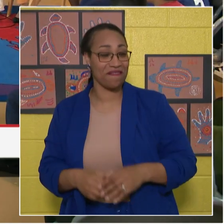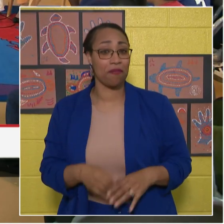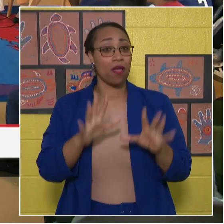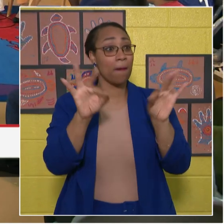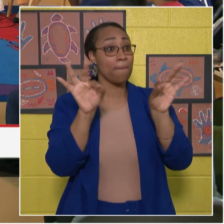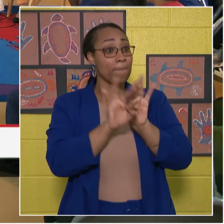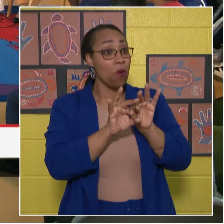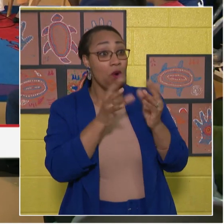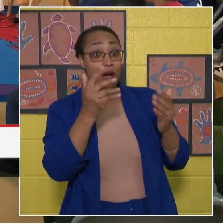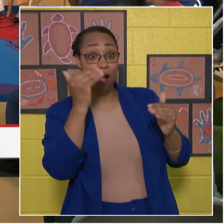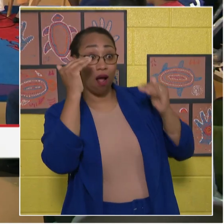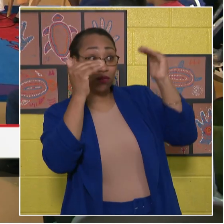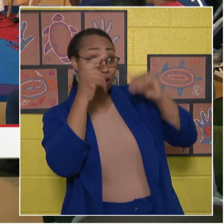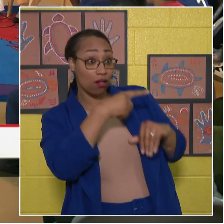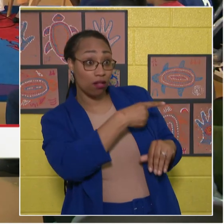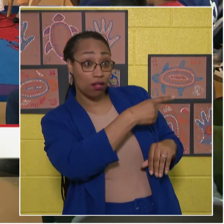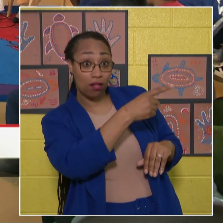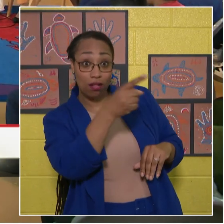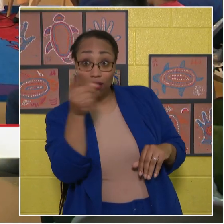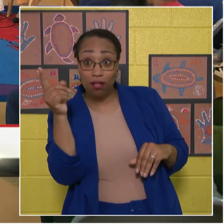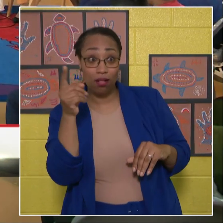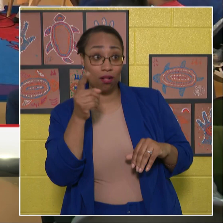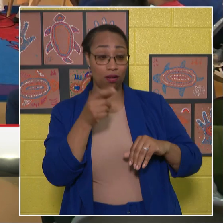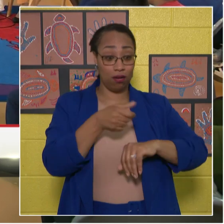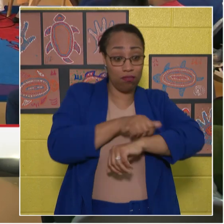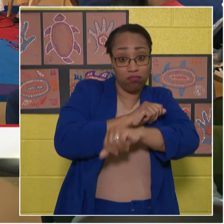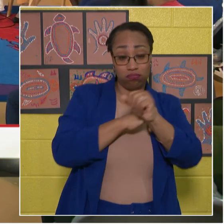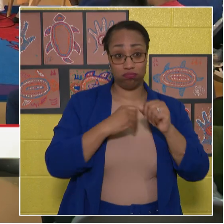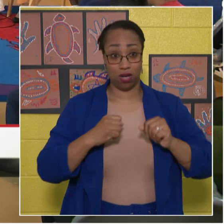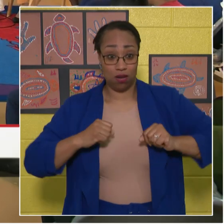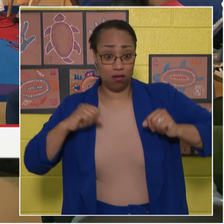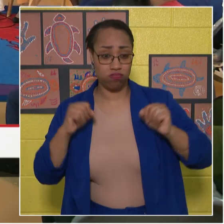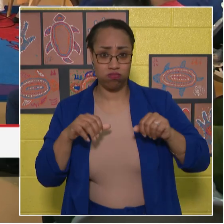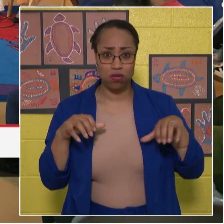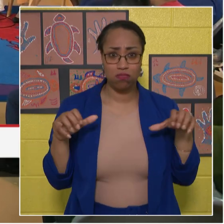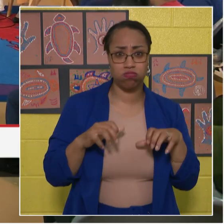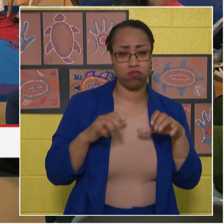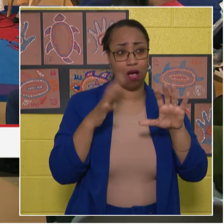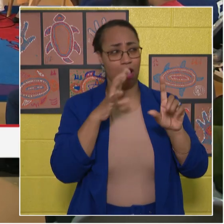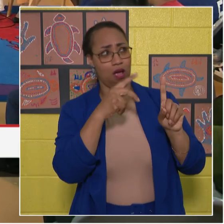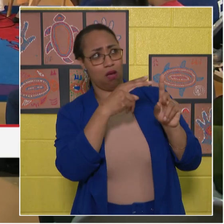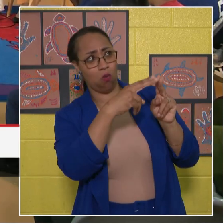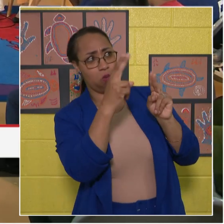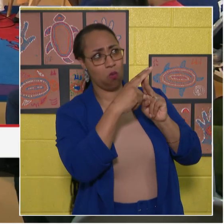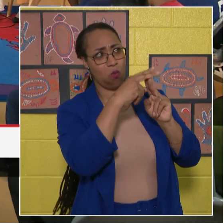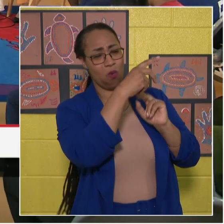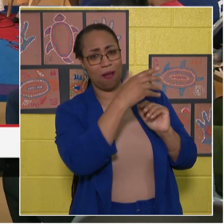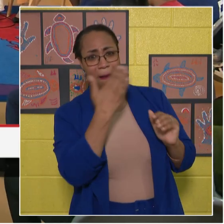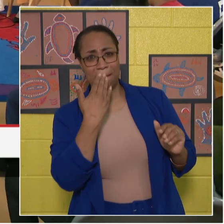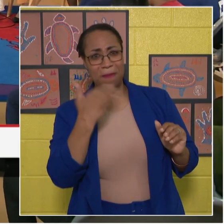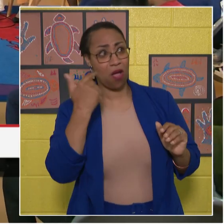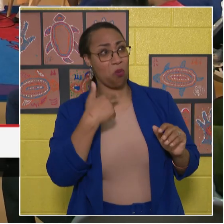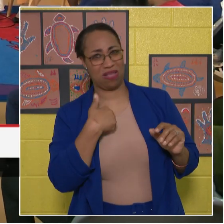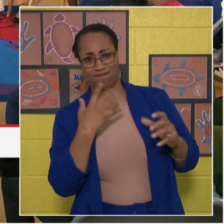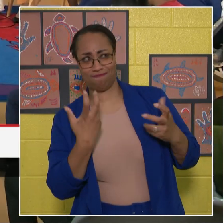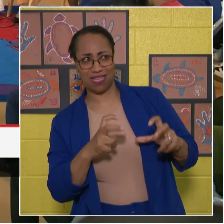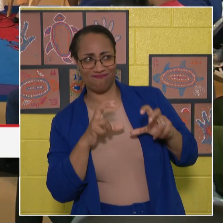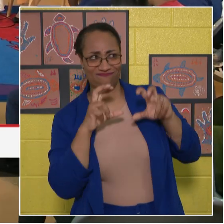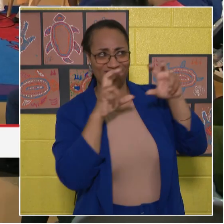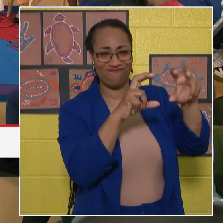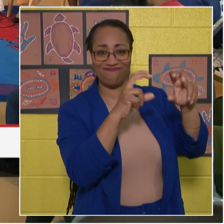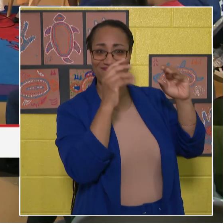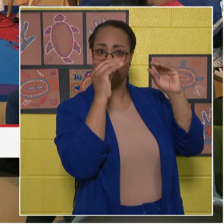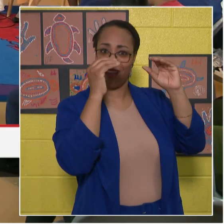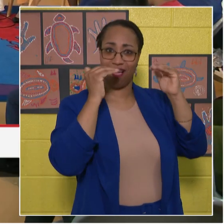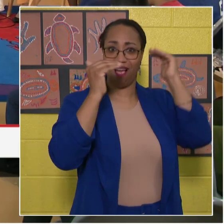the best of the best, and that they're respected and supported and trained and have what they need to work